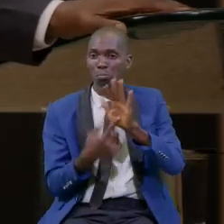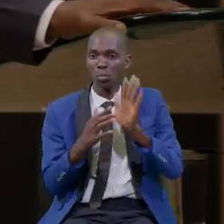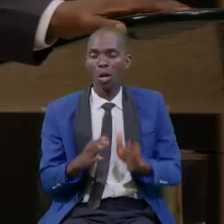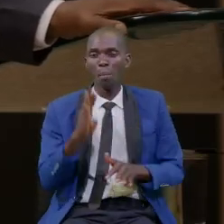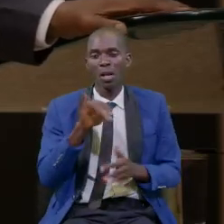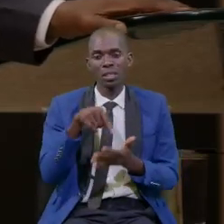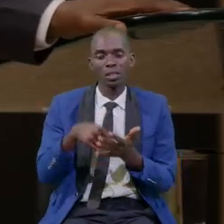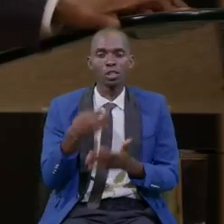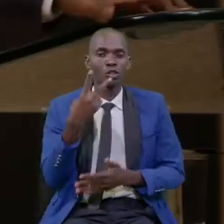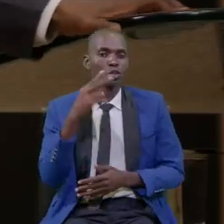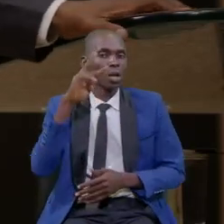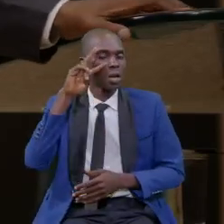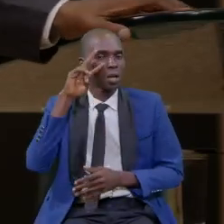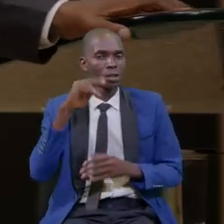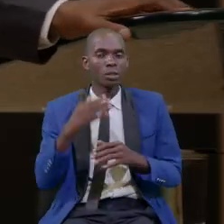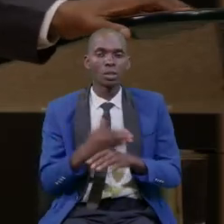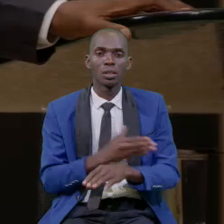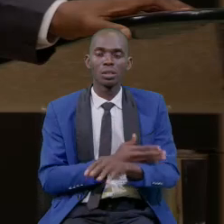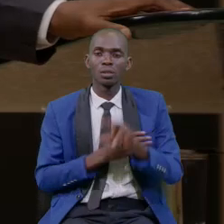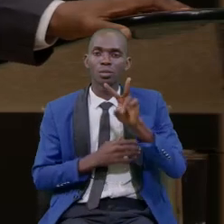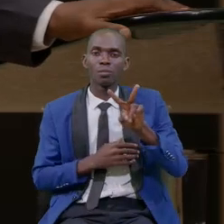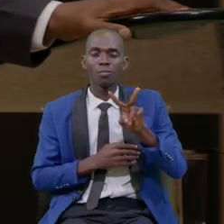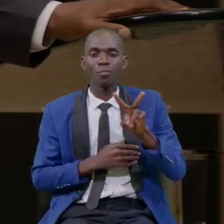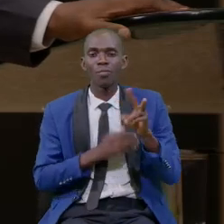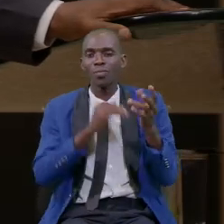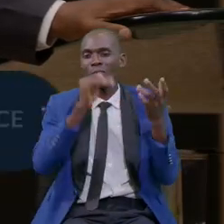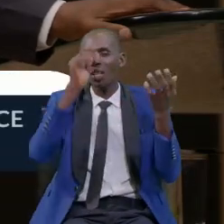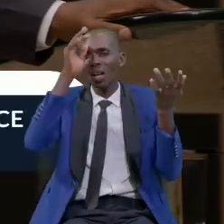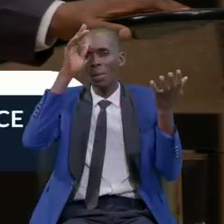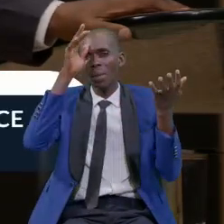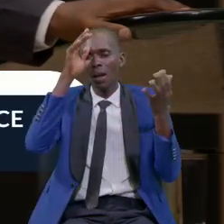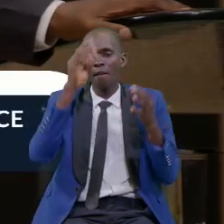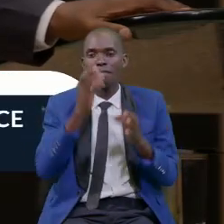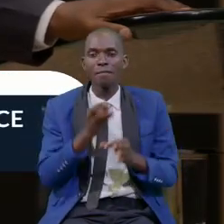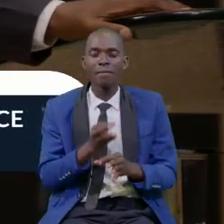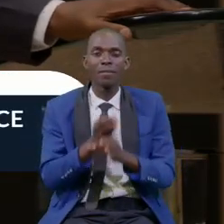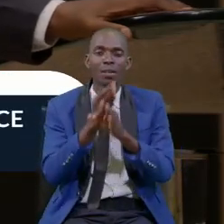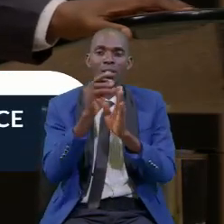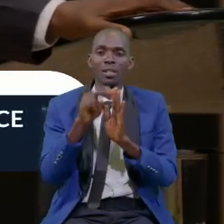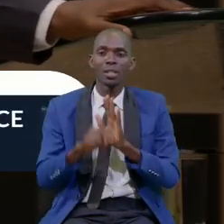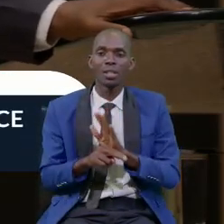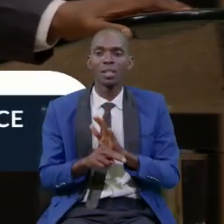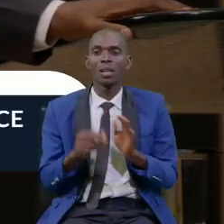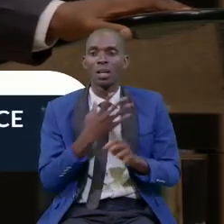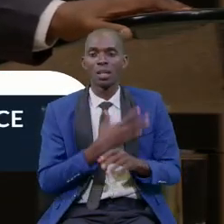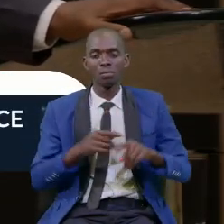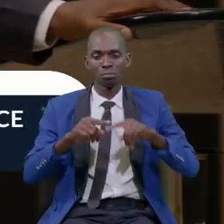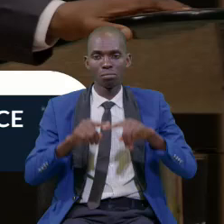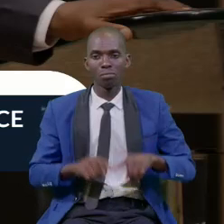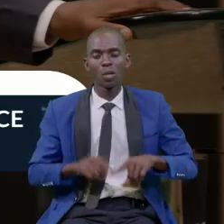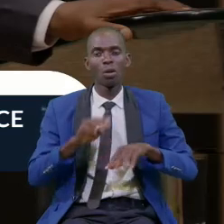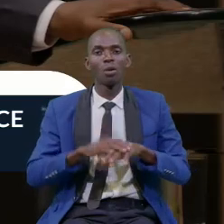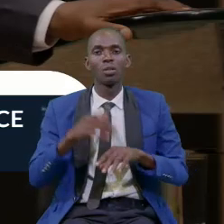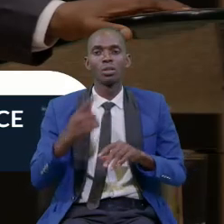two. Number two, expected faithfulness and dependence